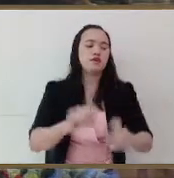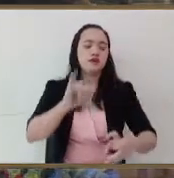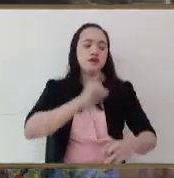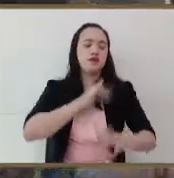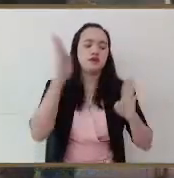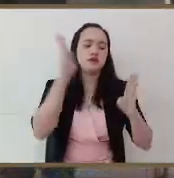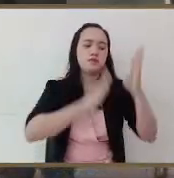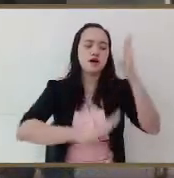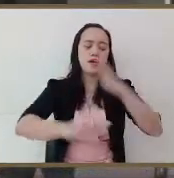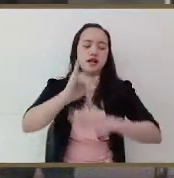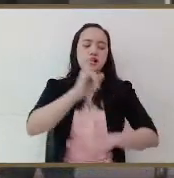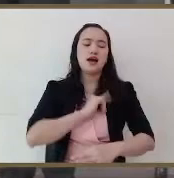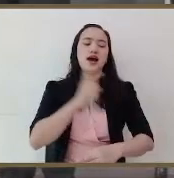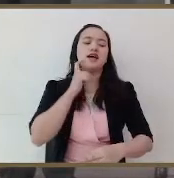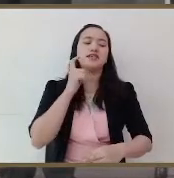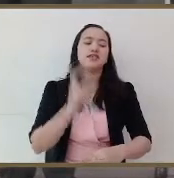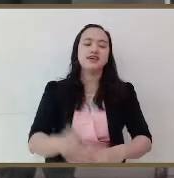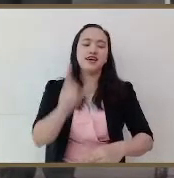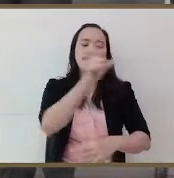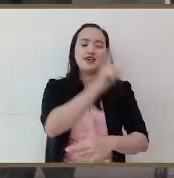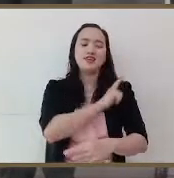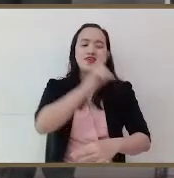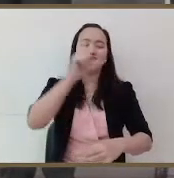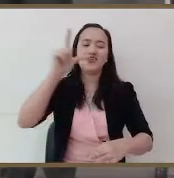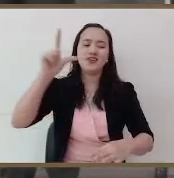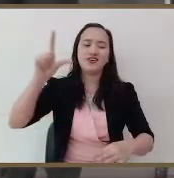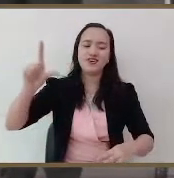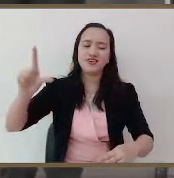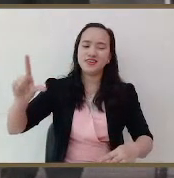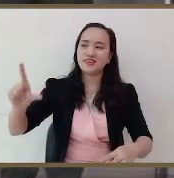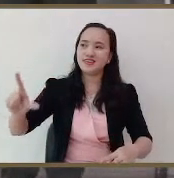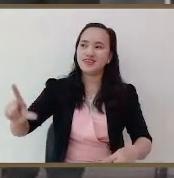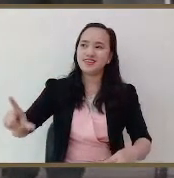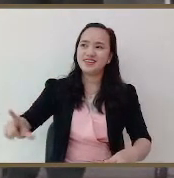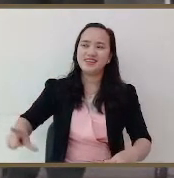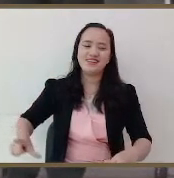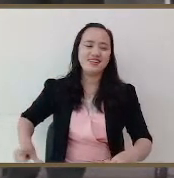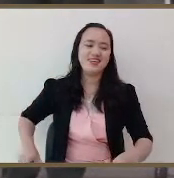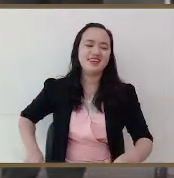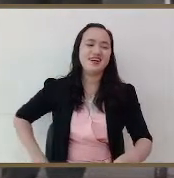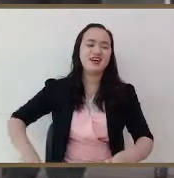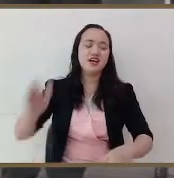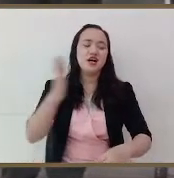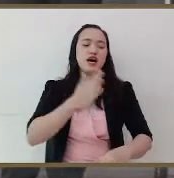Even in the valley, I can say, Lord,